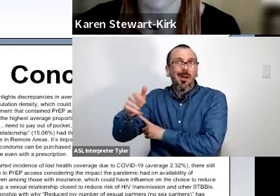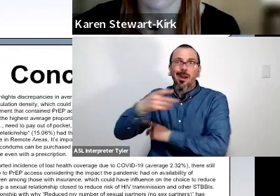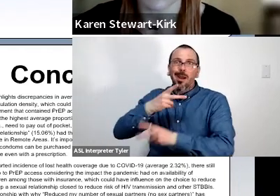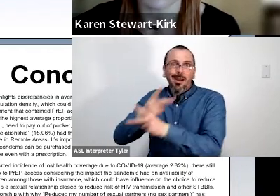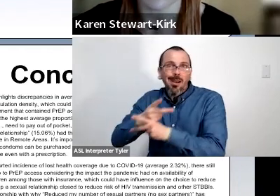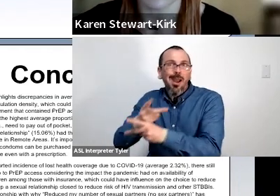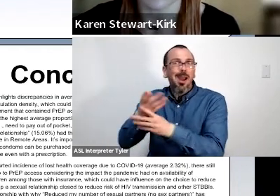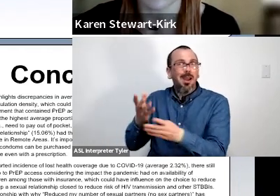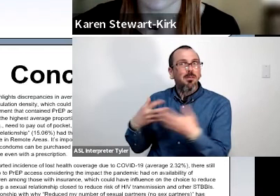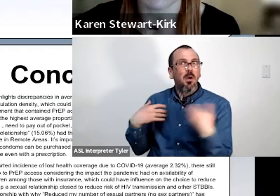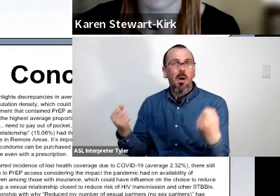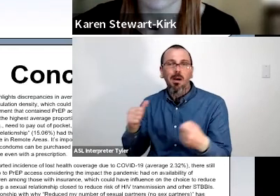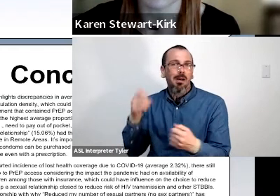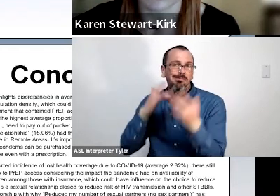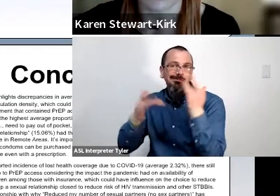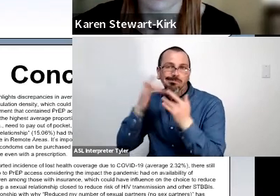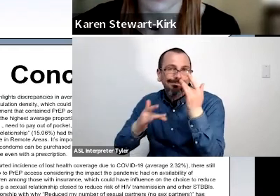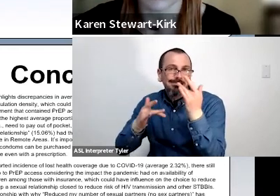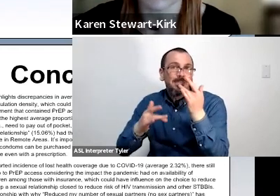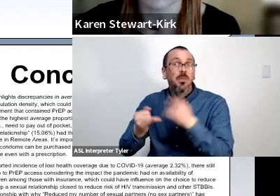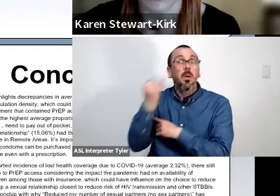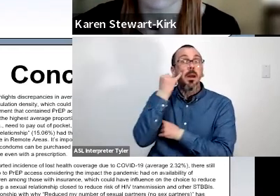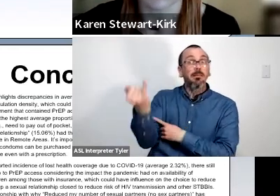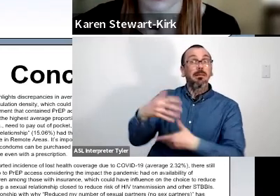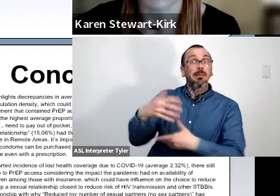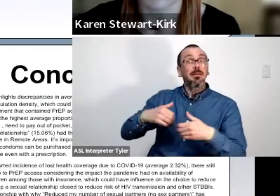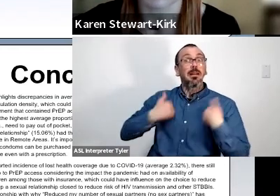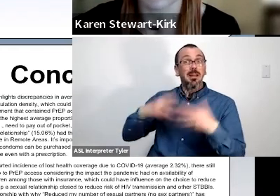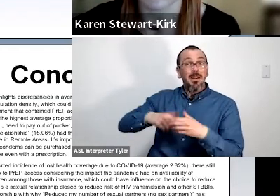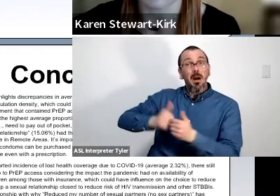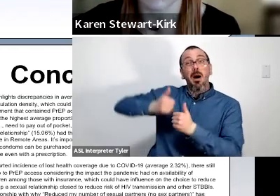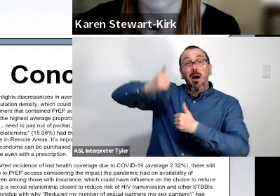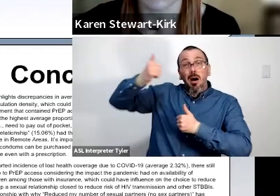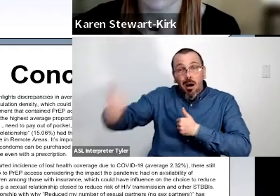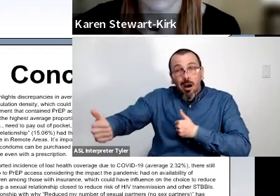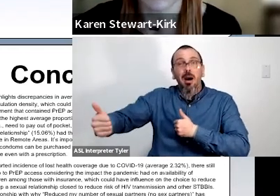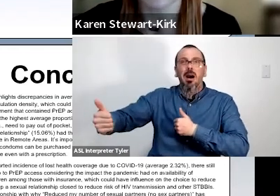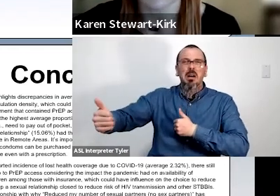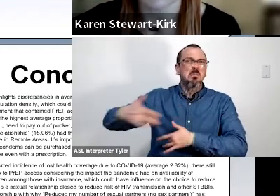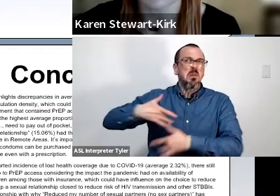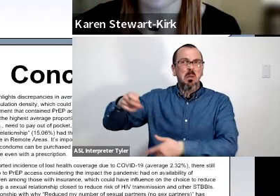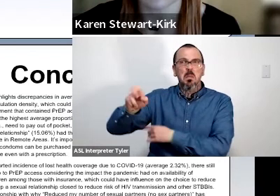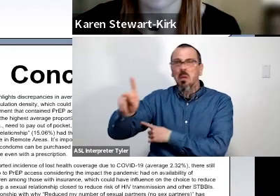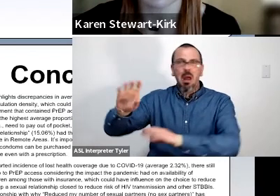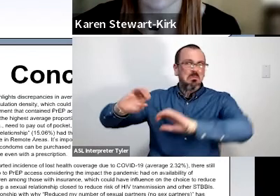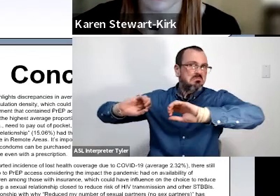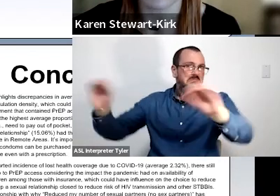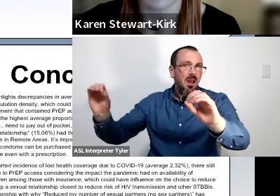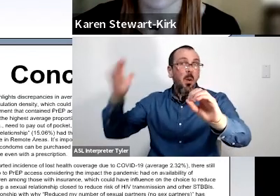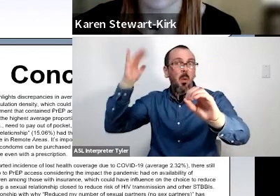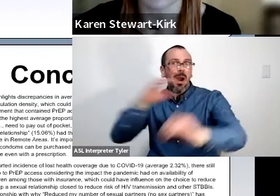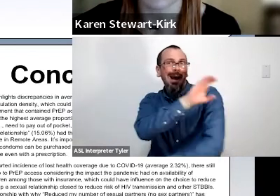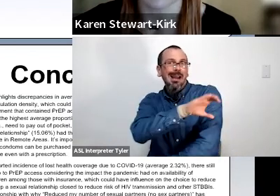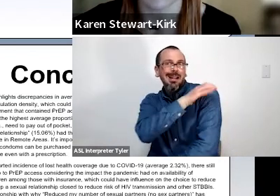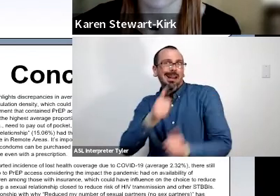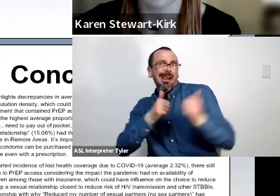classified rural and remote communities as PrEP deserts based on travel requirements to reach nearby clinics. And it is documented that even when access